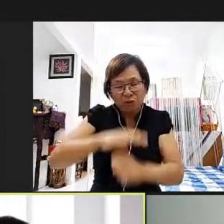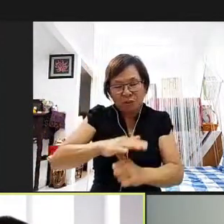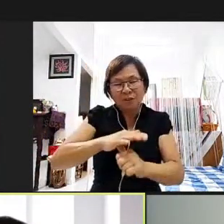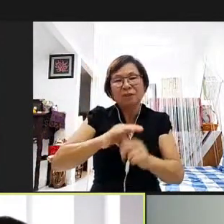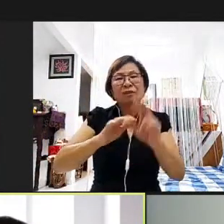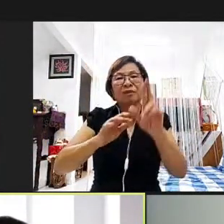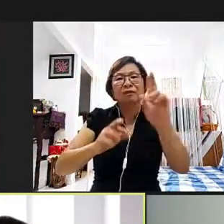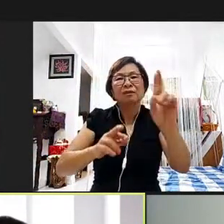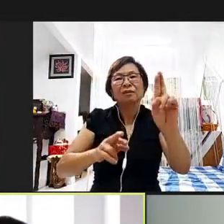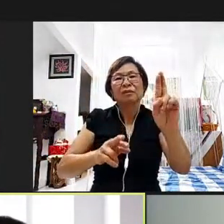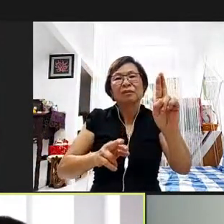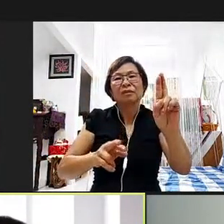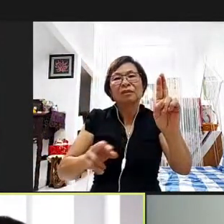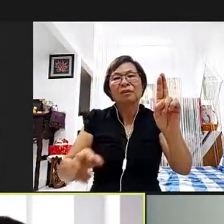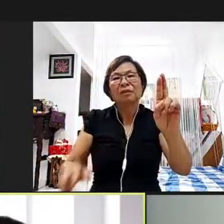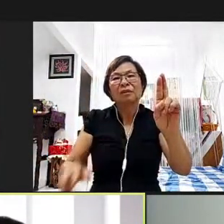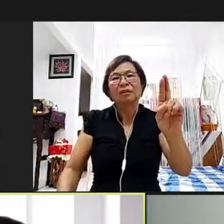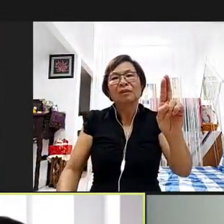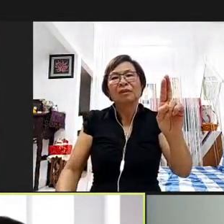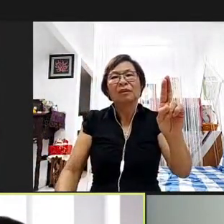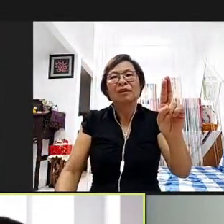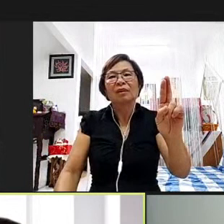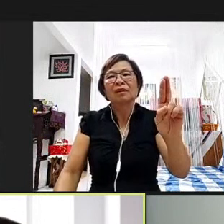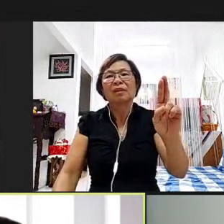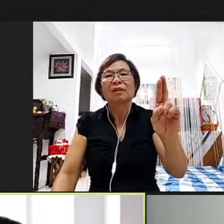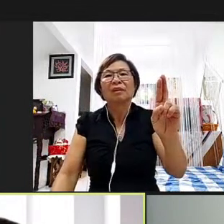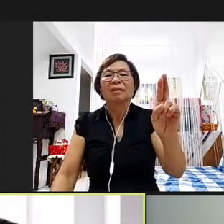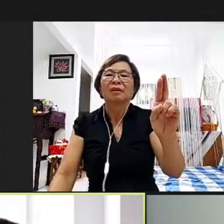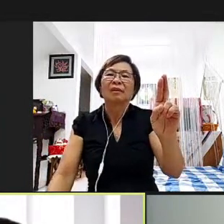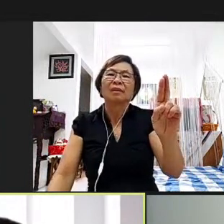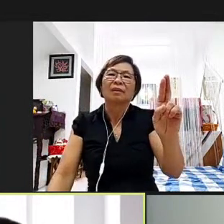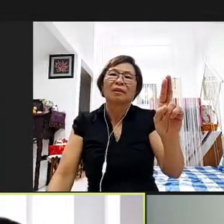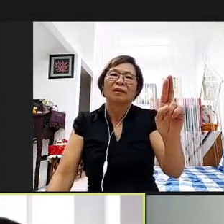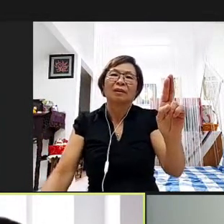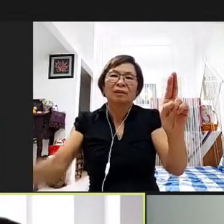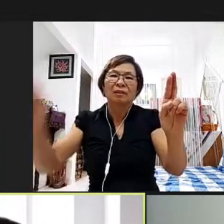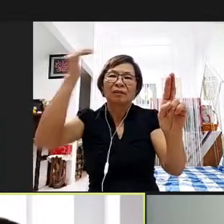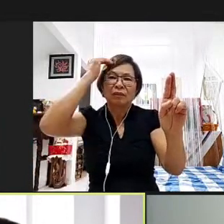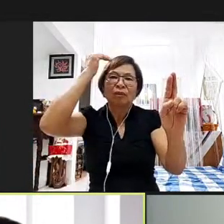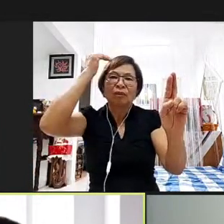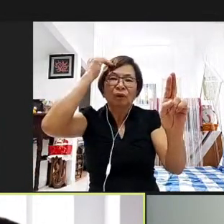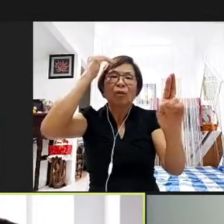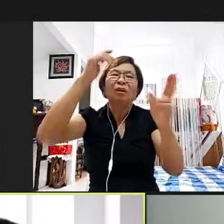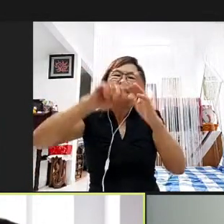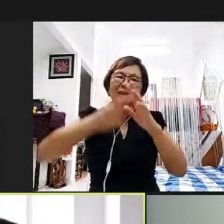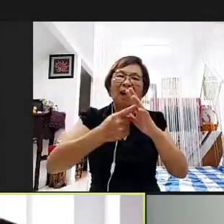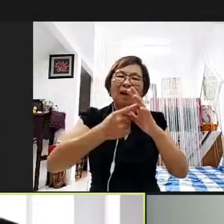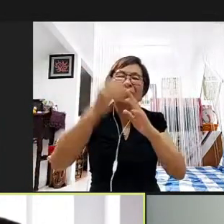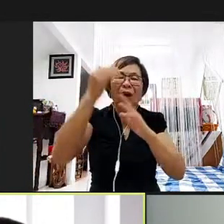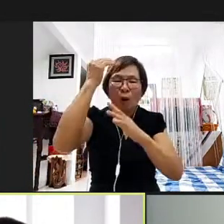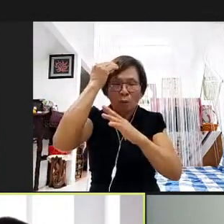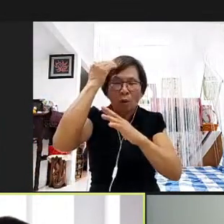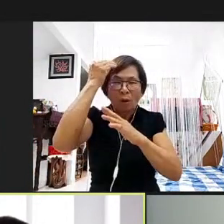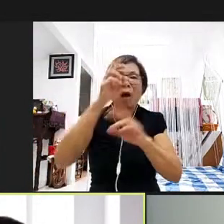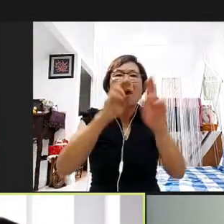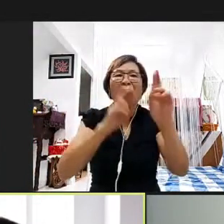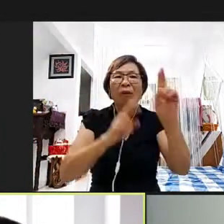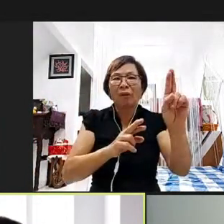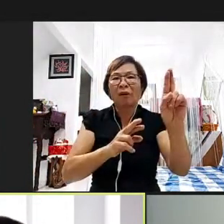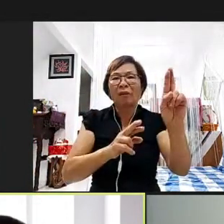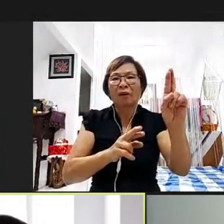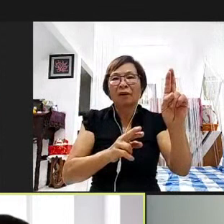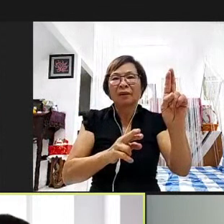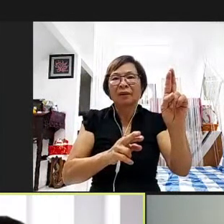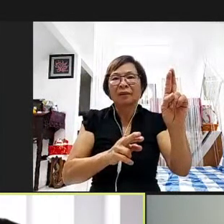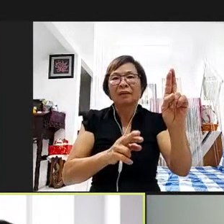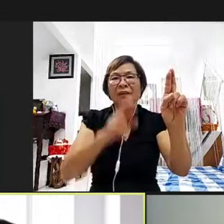Ong talked about importance of mindfulness, to be aware. So everything starts from awareness. So R, RAIN, R starts